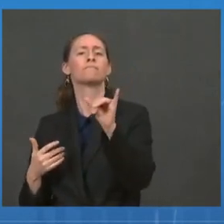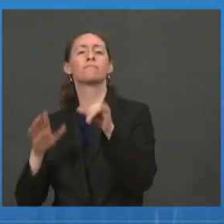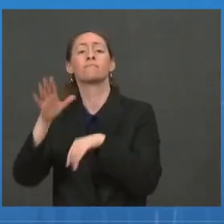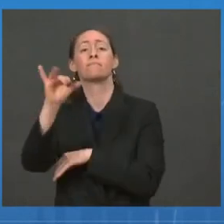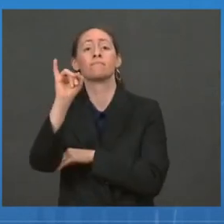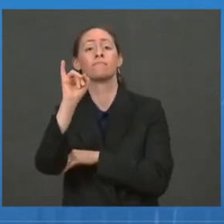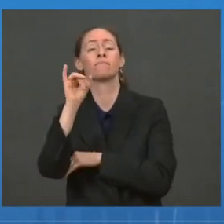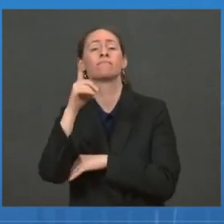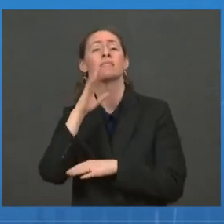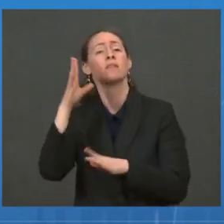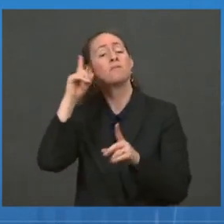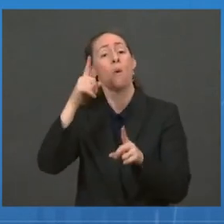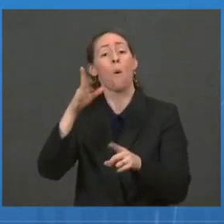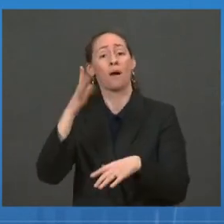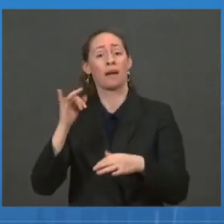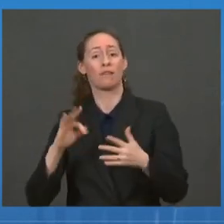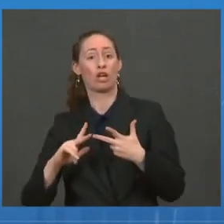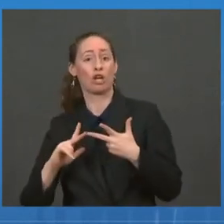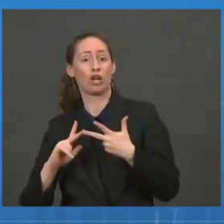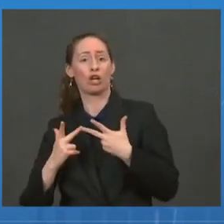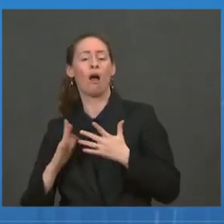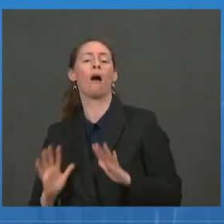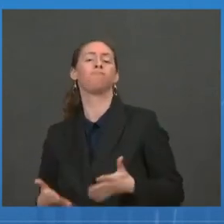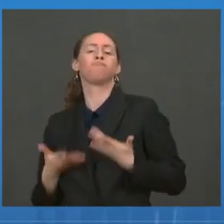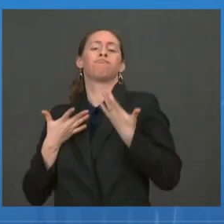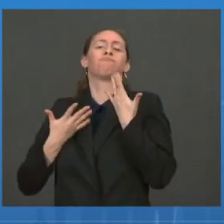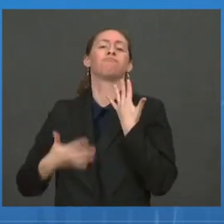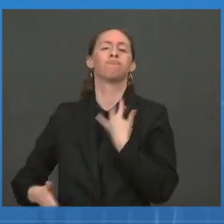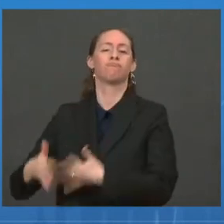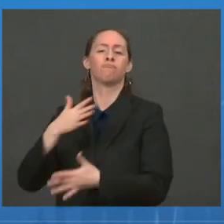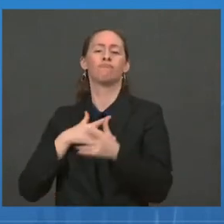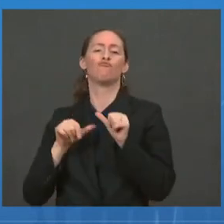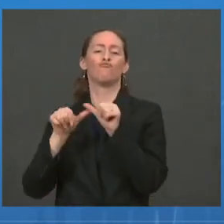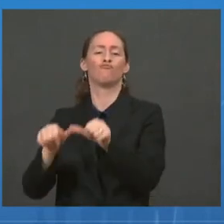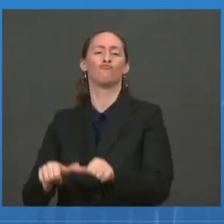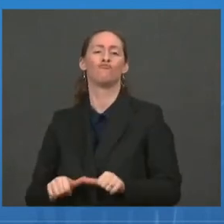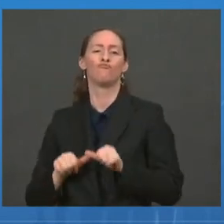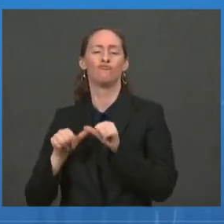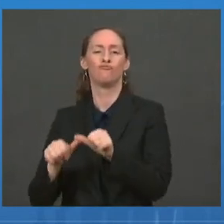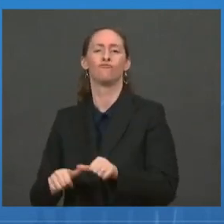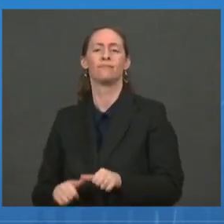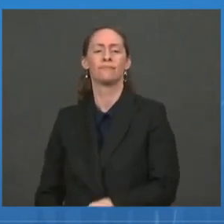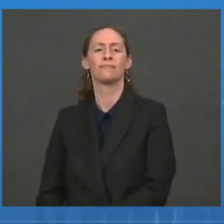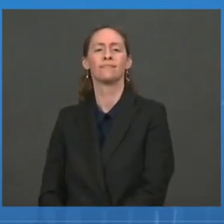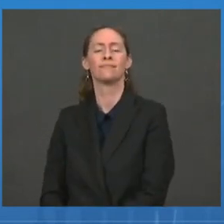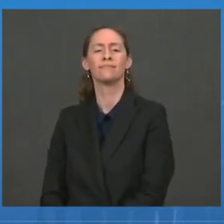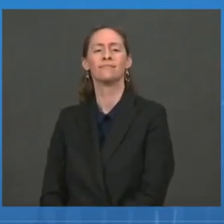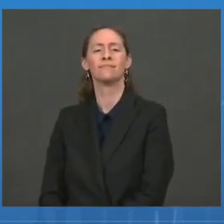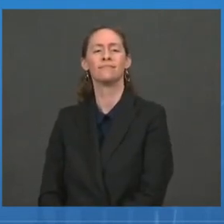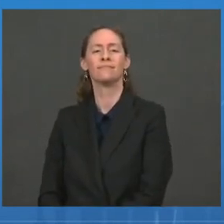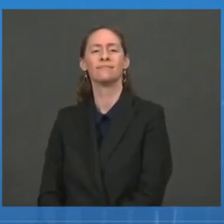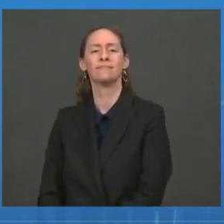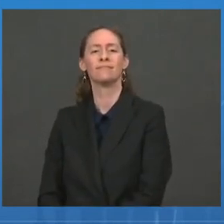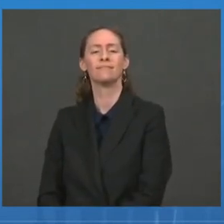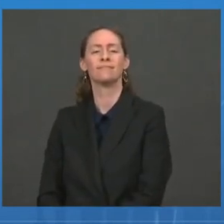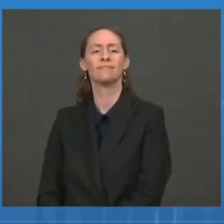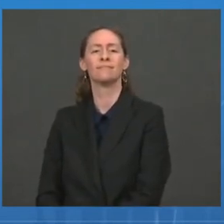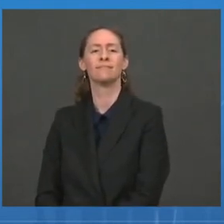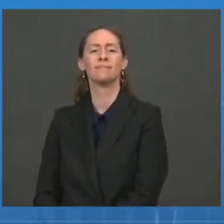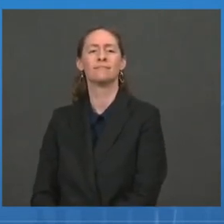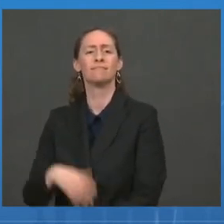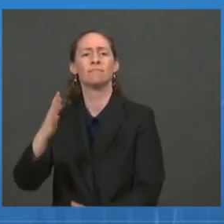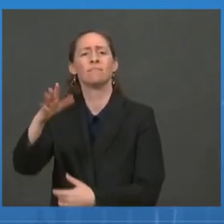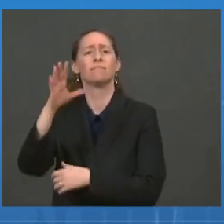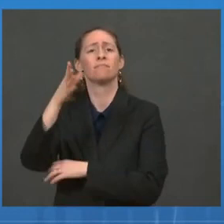diminish that level of protection you are still within the range of some degree of protection and that's